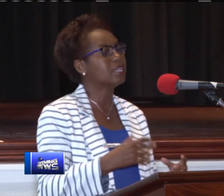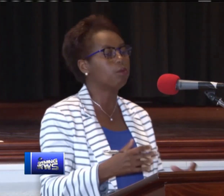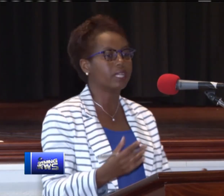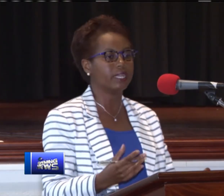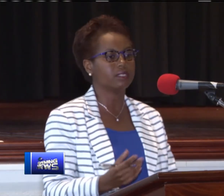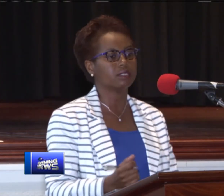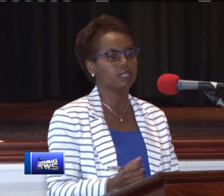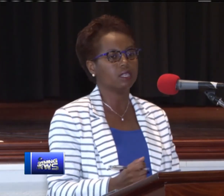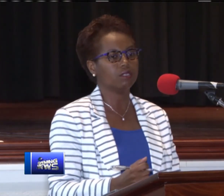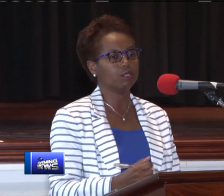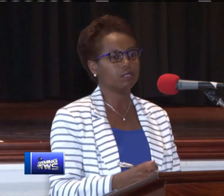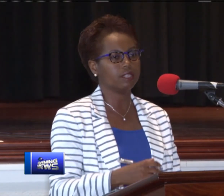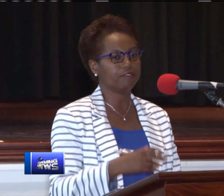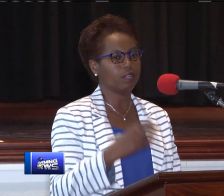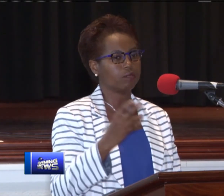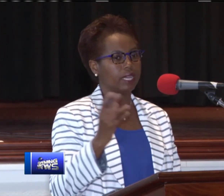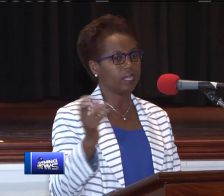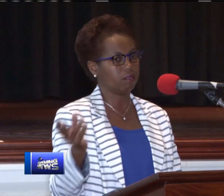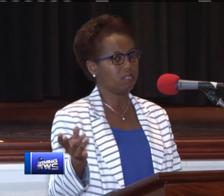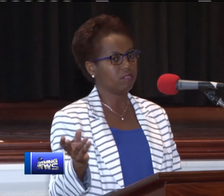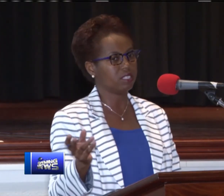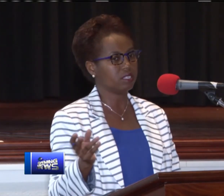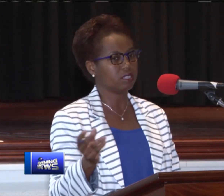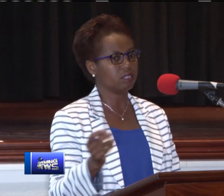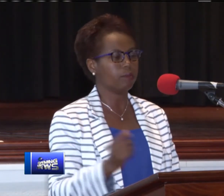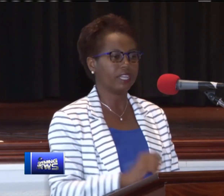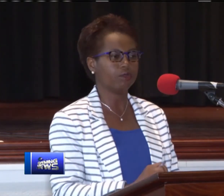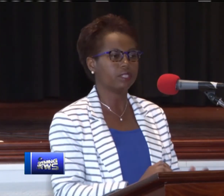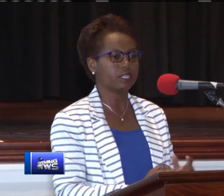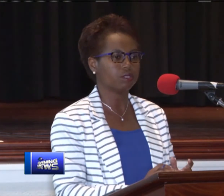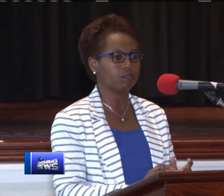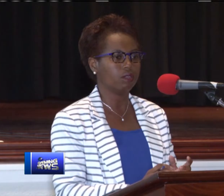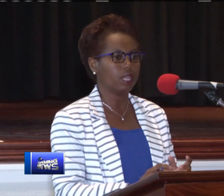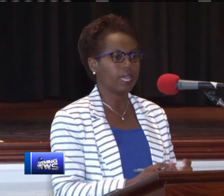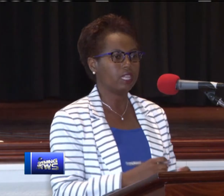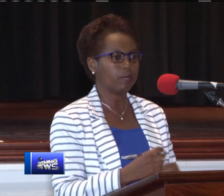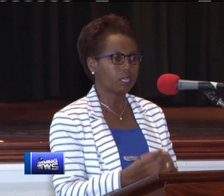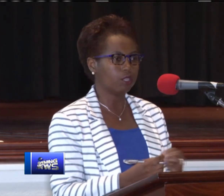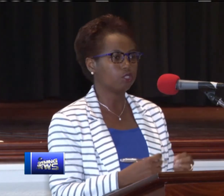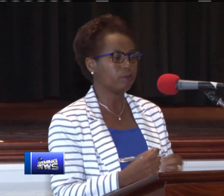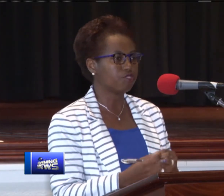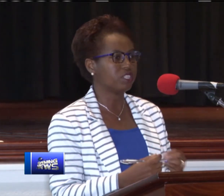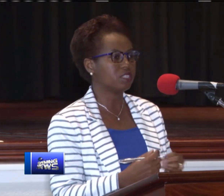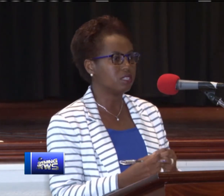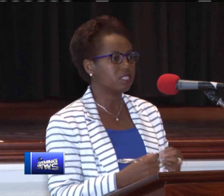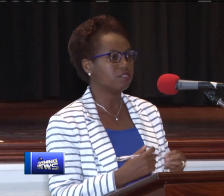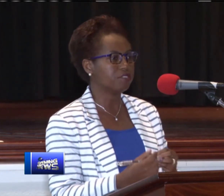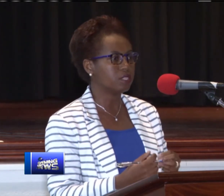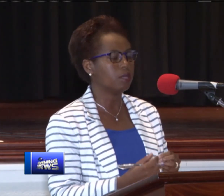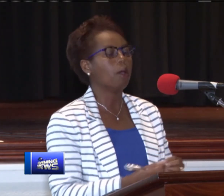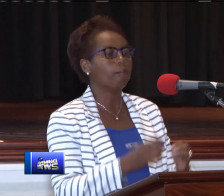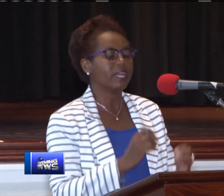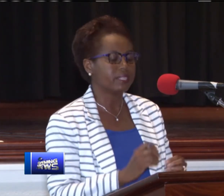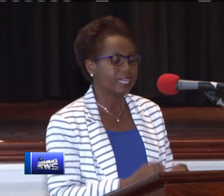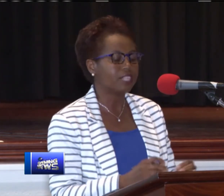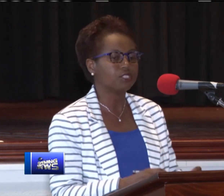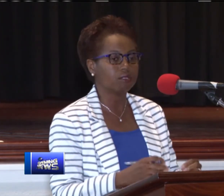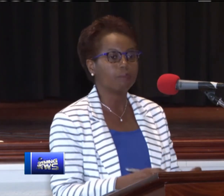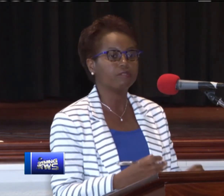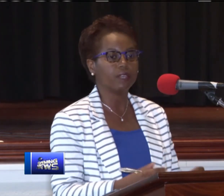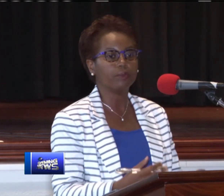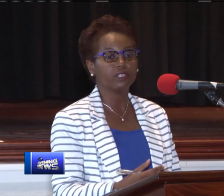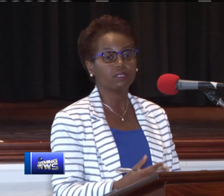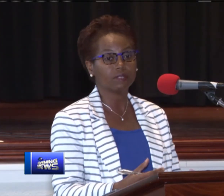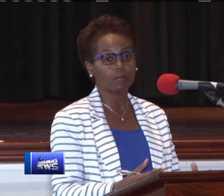by someone else, they found that it really did occur, but I don't think so. And it may cause you to be treated a little differently, but that should